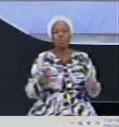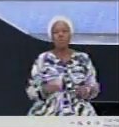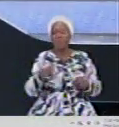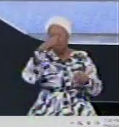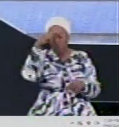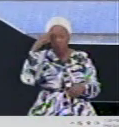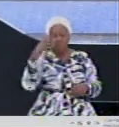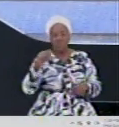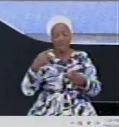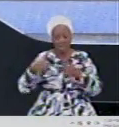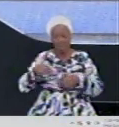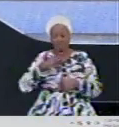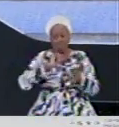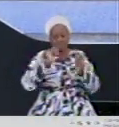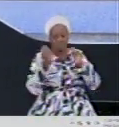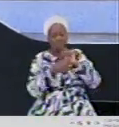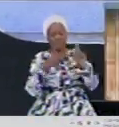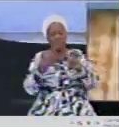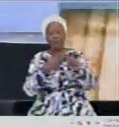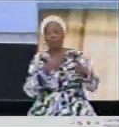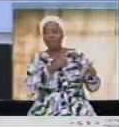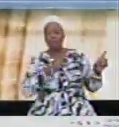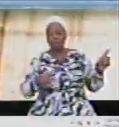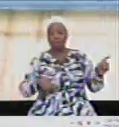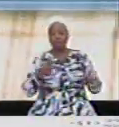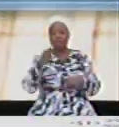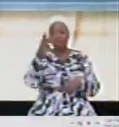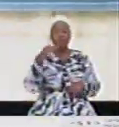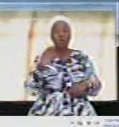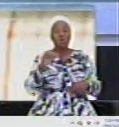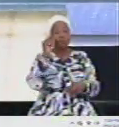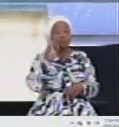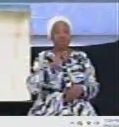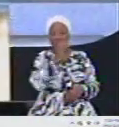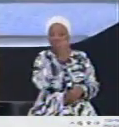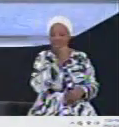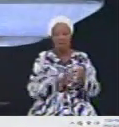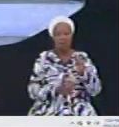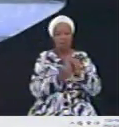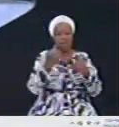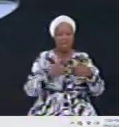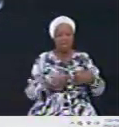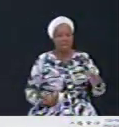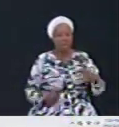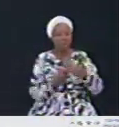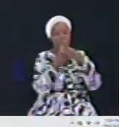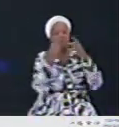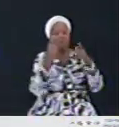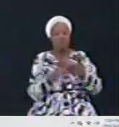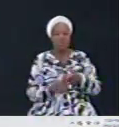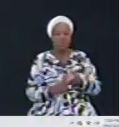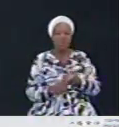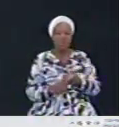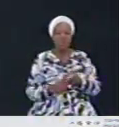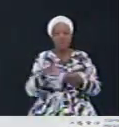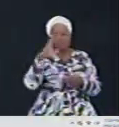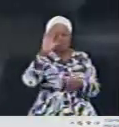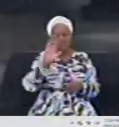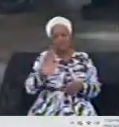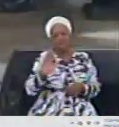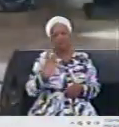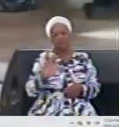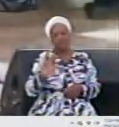was turned from the Lord, the God of Israel, which had appeared unto him